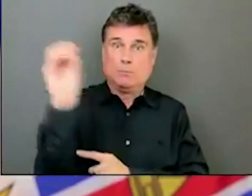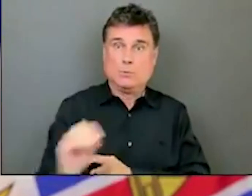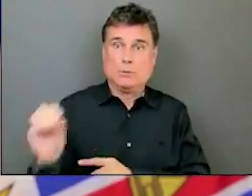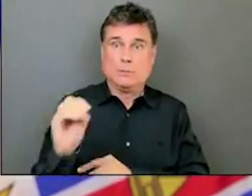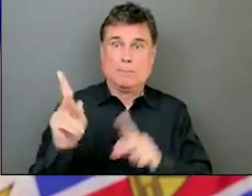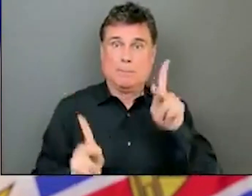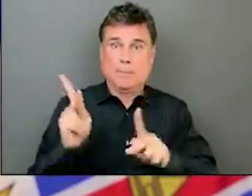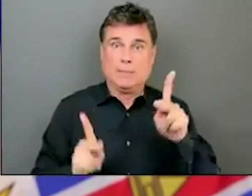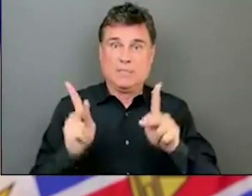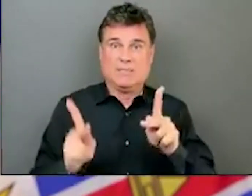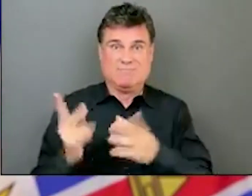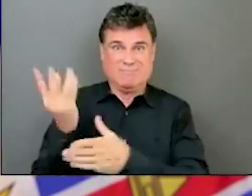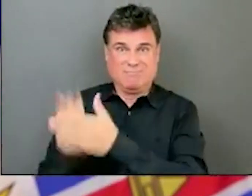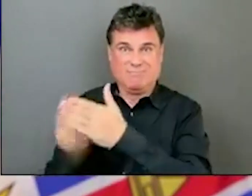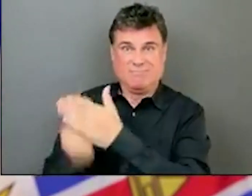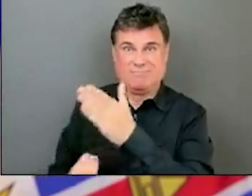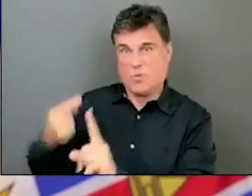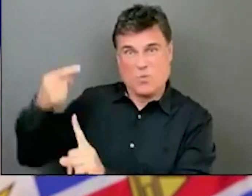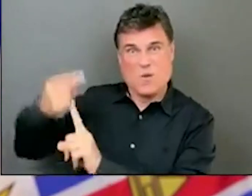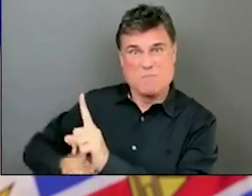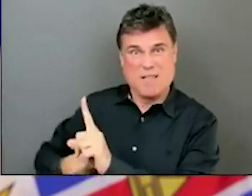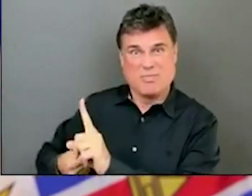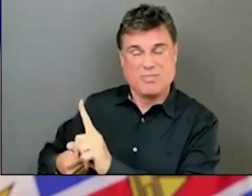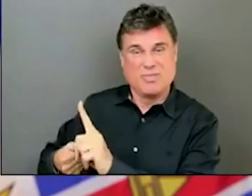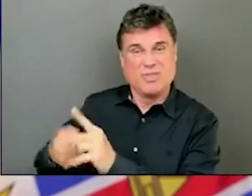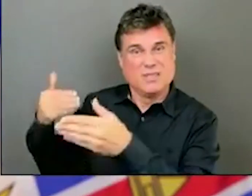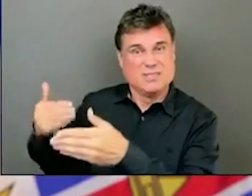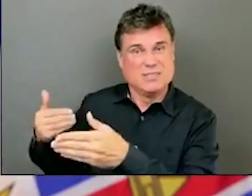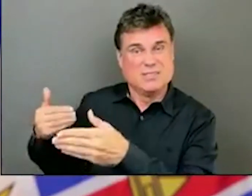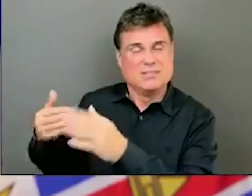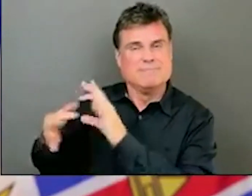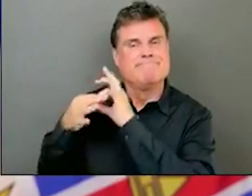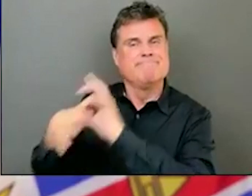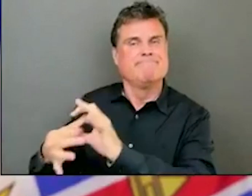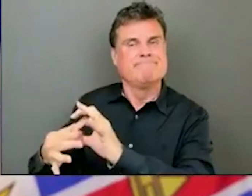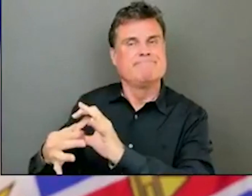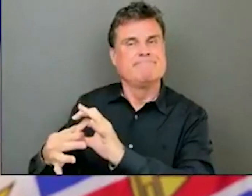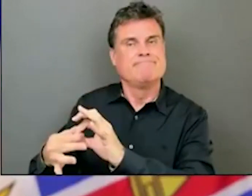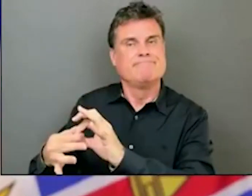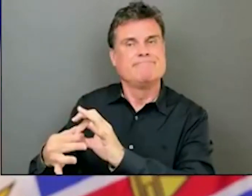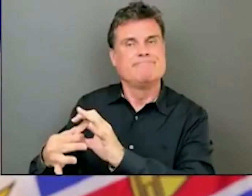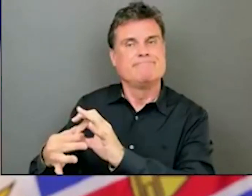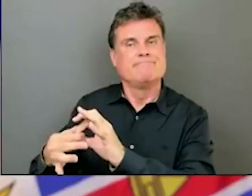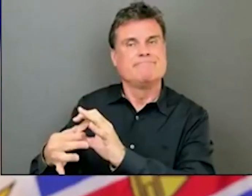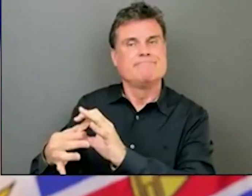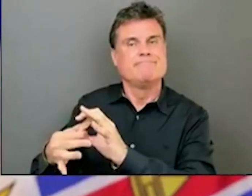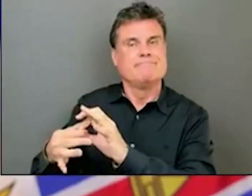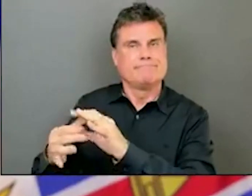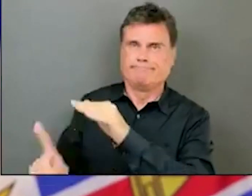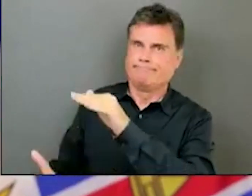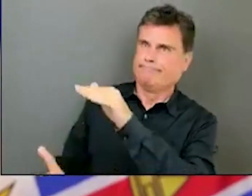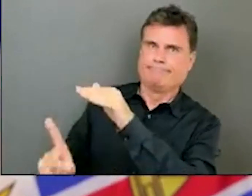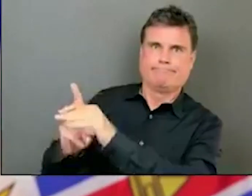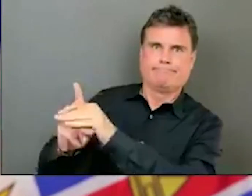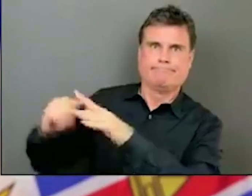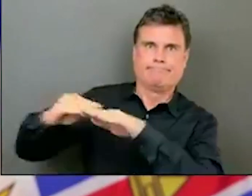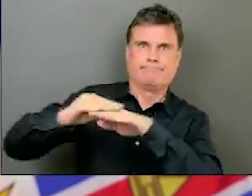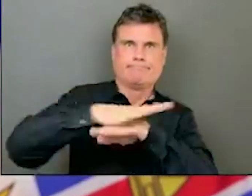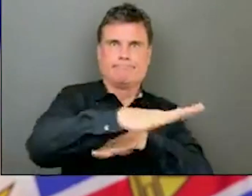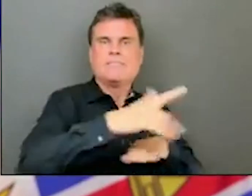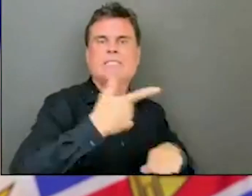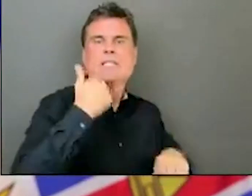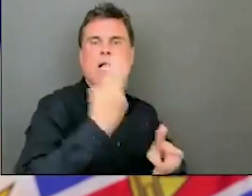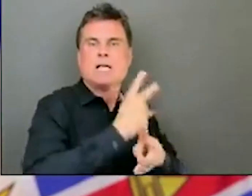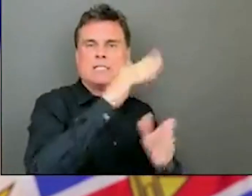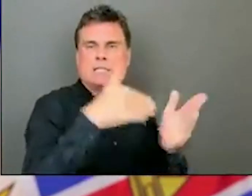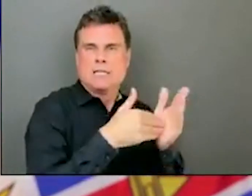yes, about 40% of the people who've died in this month have been related to outbreaks